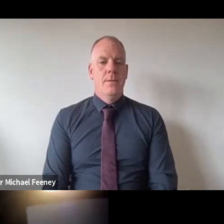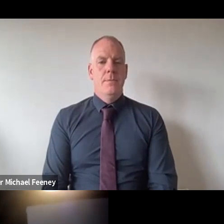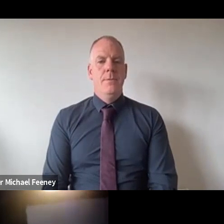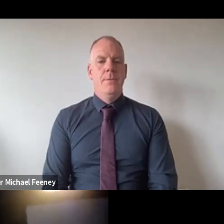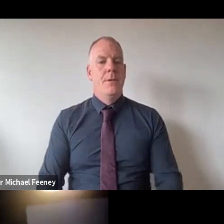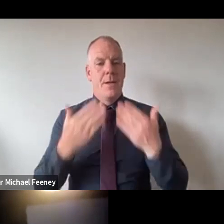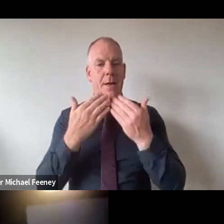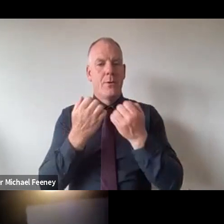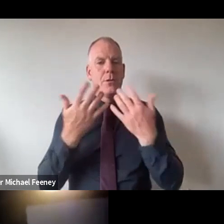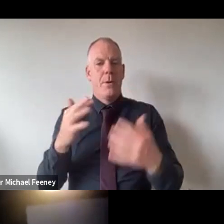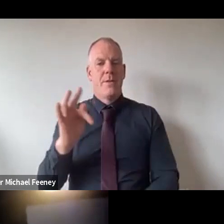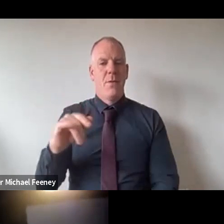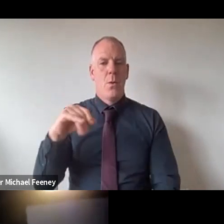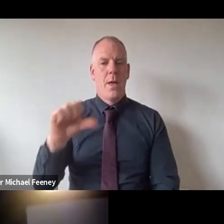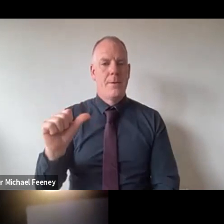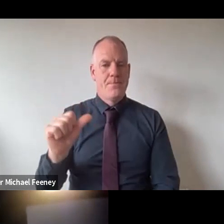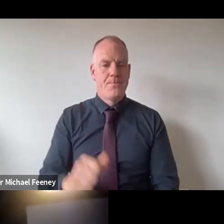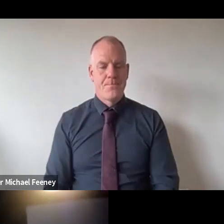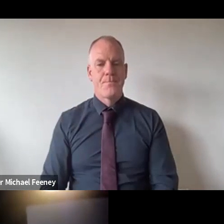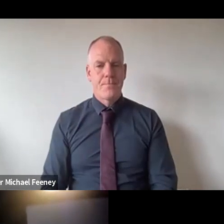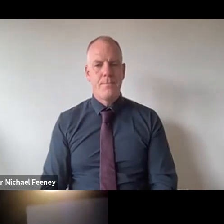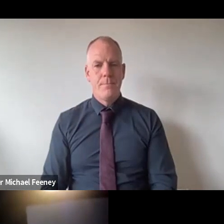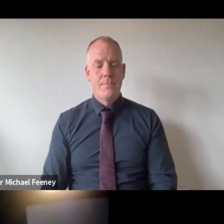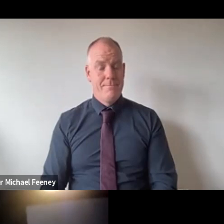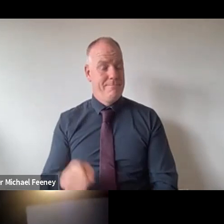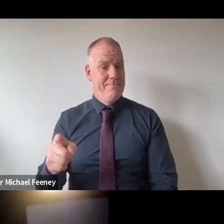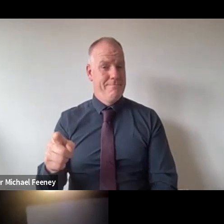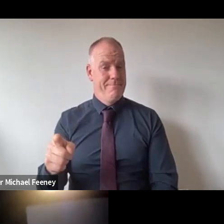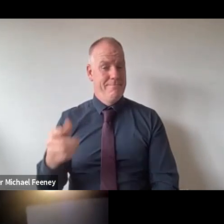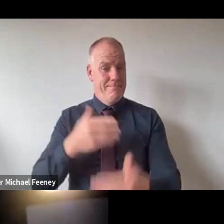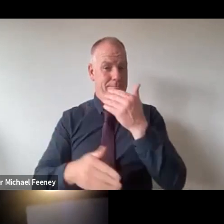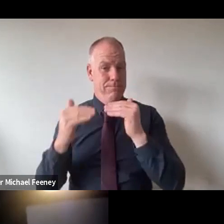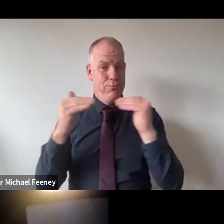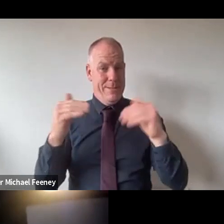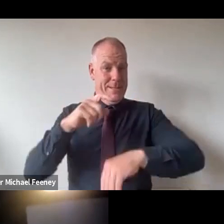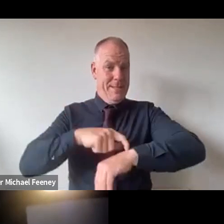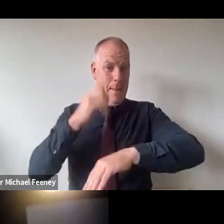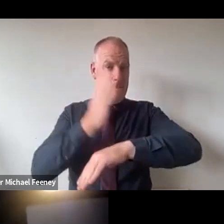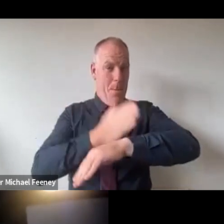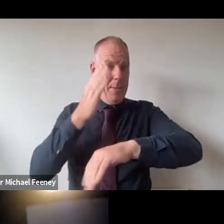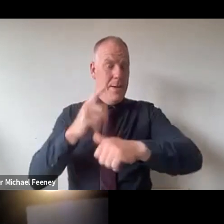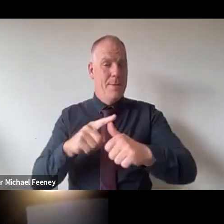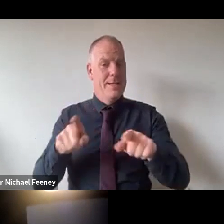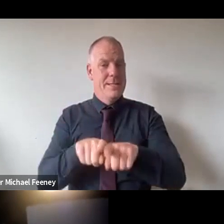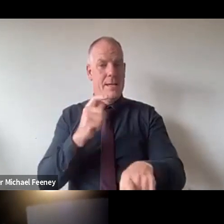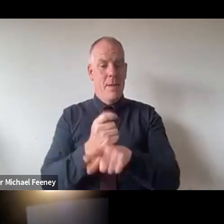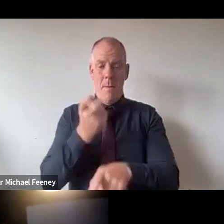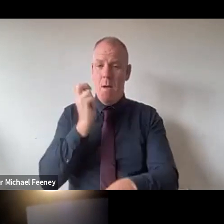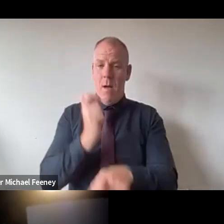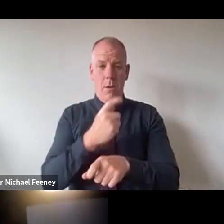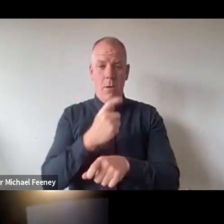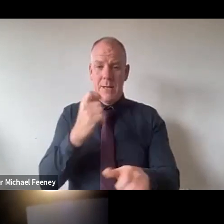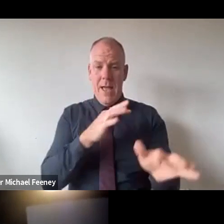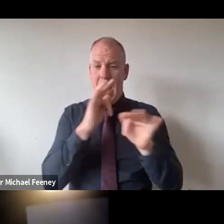Thank you so much, Fiona. Setting the bar very high, not only in terms of timing, but also it's very hard to say anything